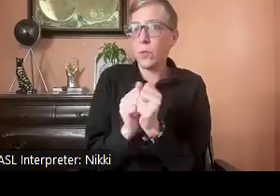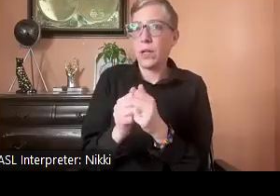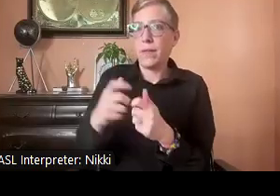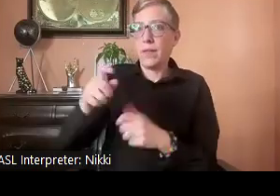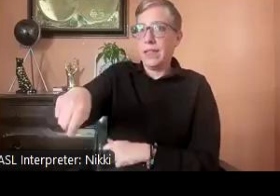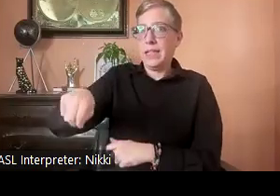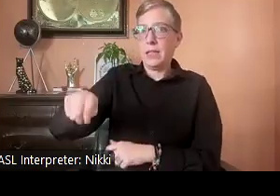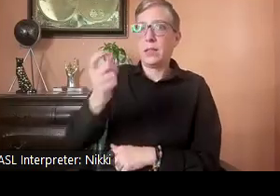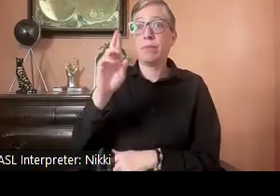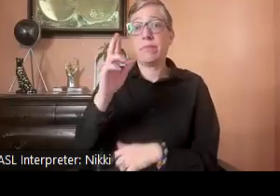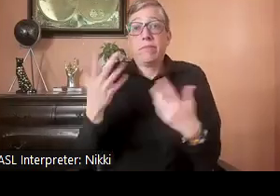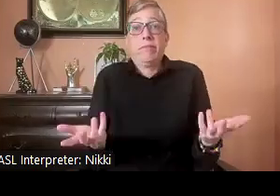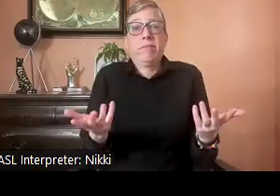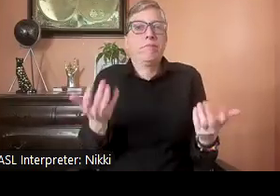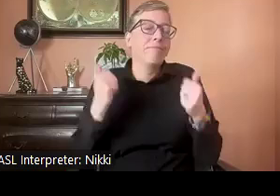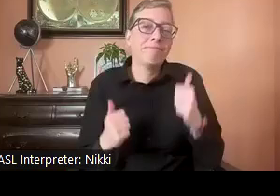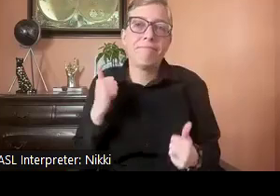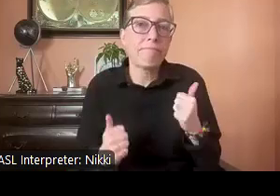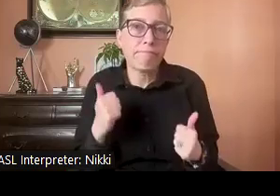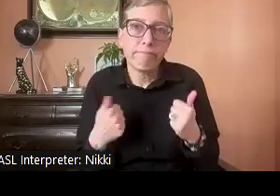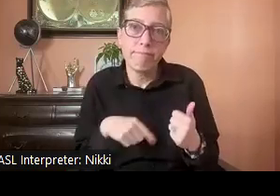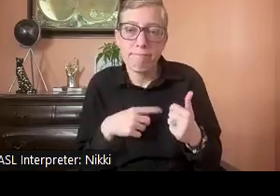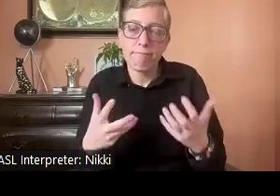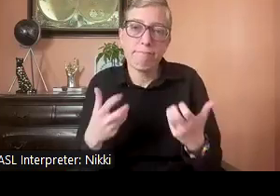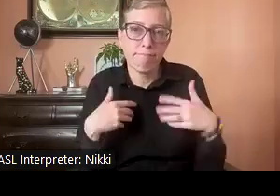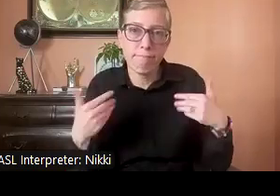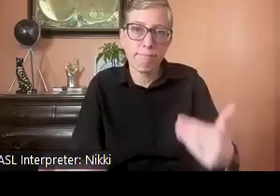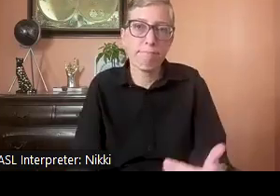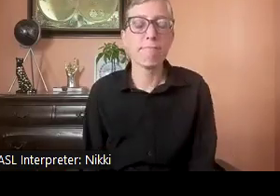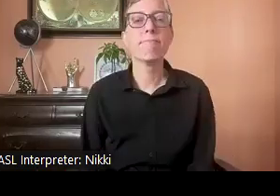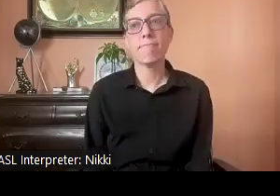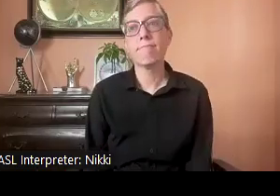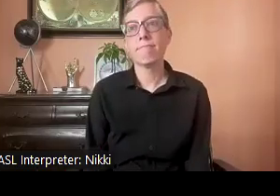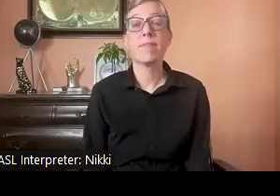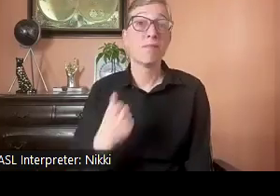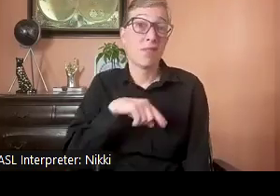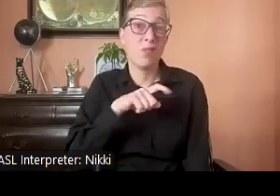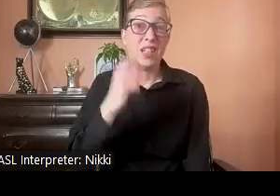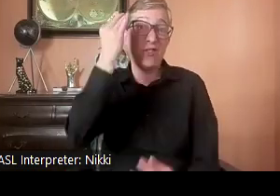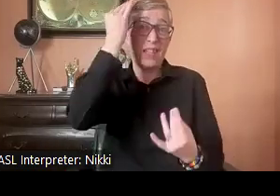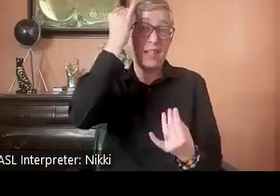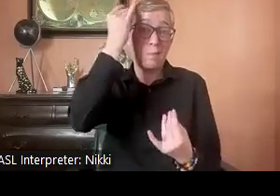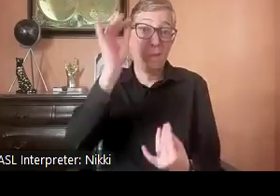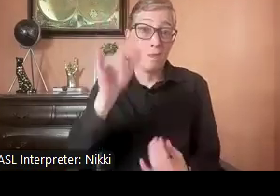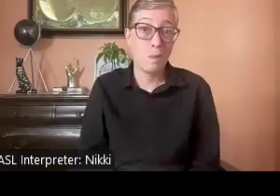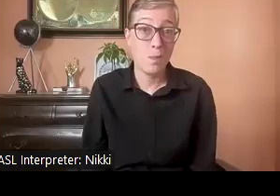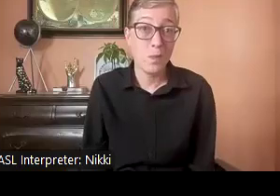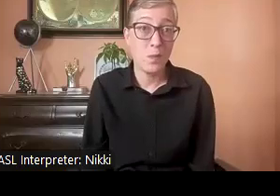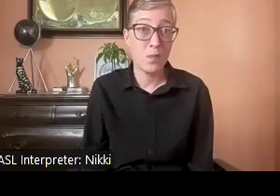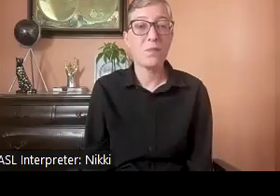Or do we just want to keep our head down and not think about the things that are coming at us, right? So that's a question for us. And